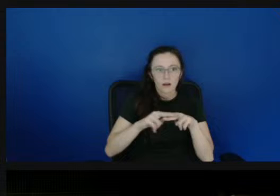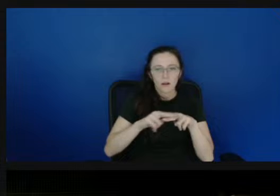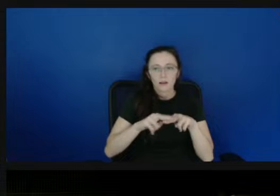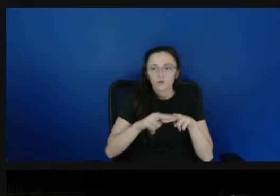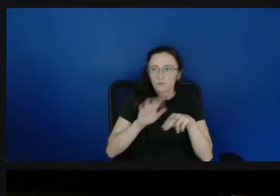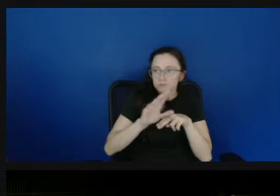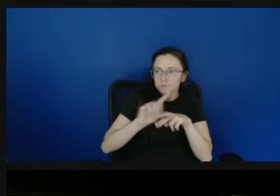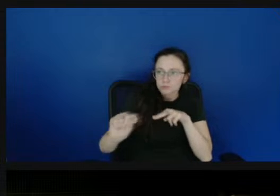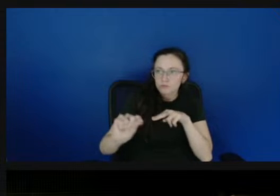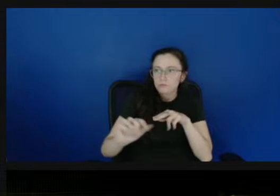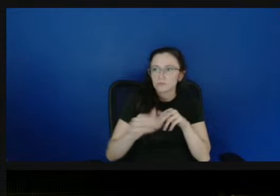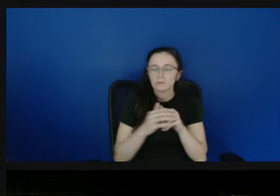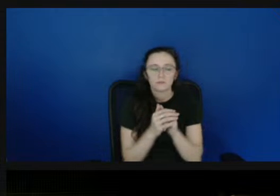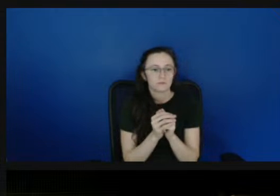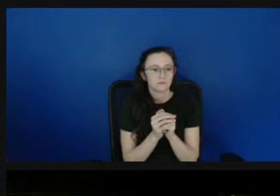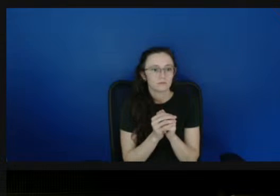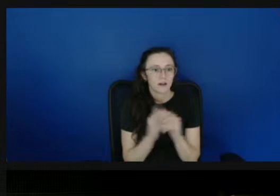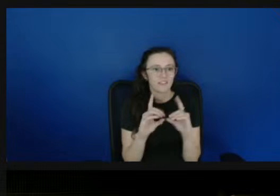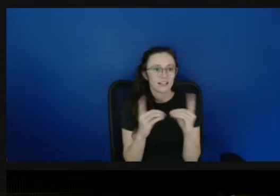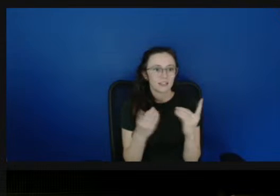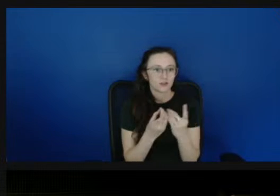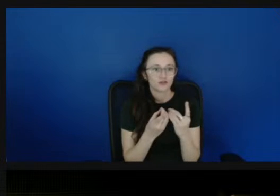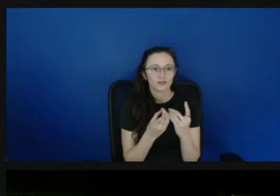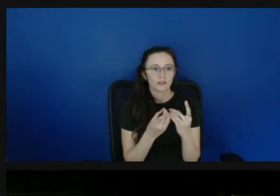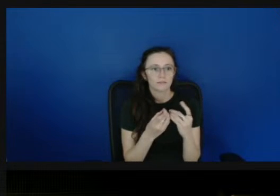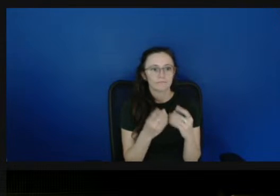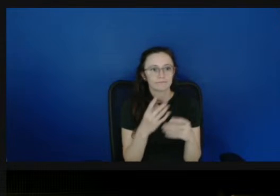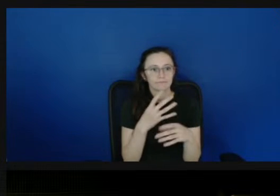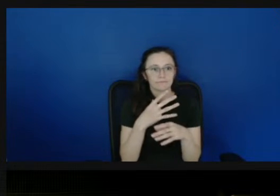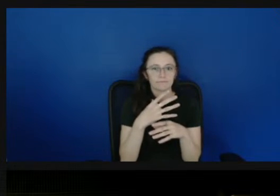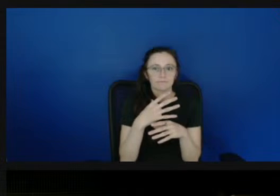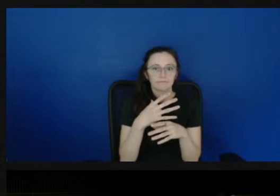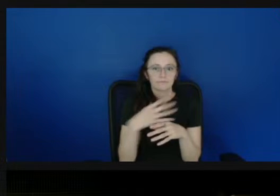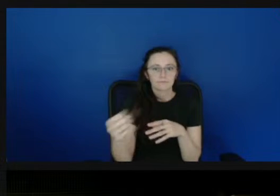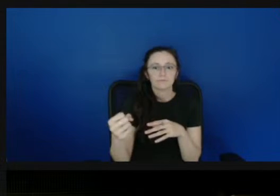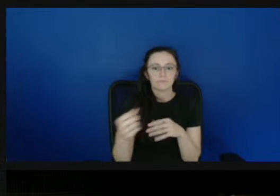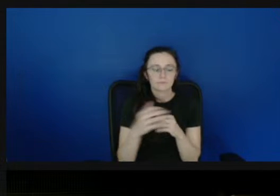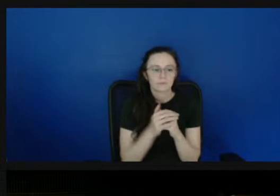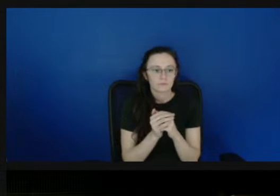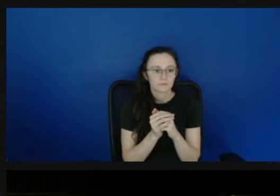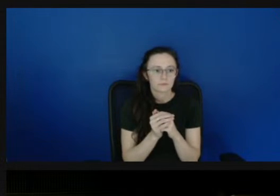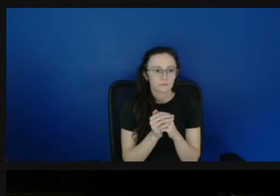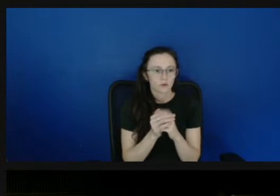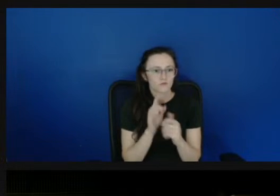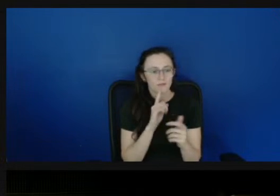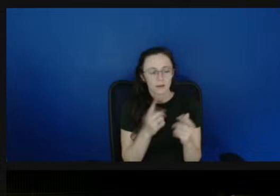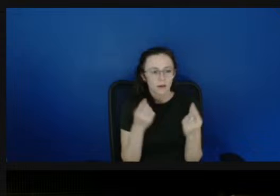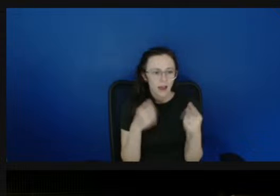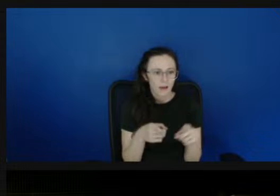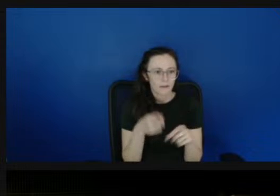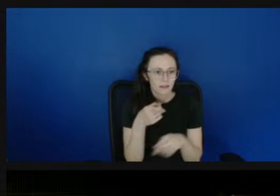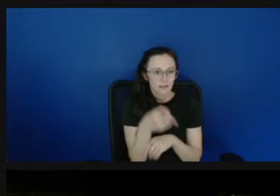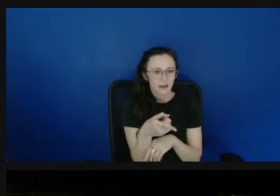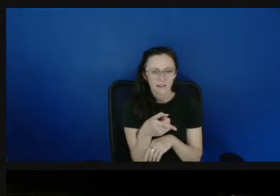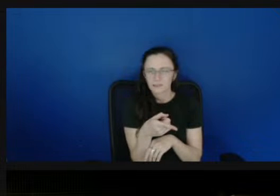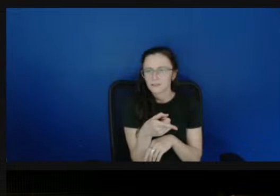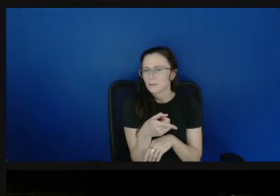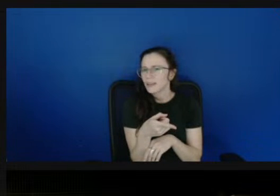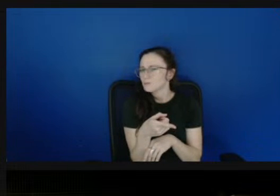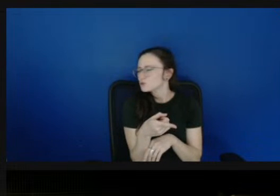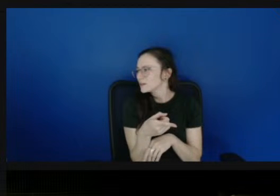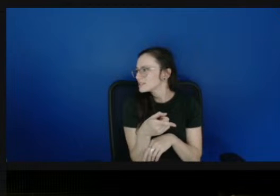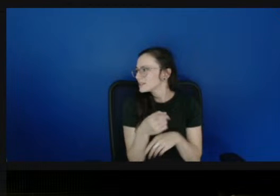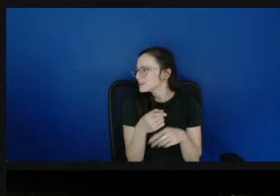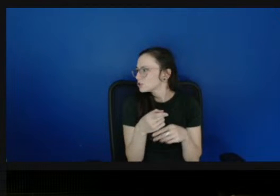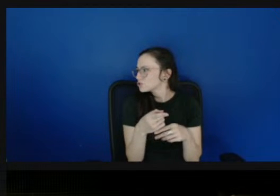of the station, where the crew found that the track had become twisted. Right. So what really happened here, if I can go back one slide